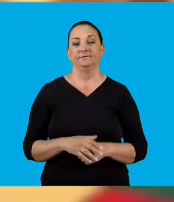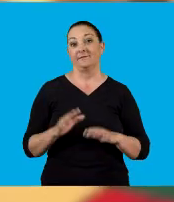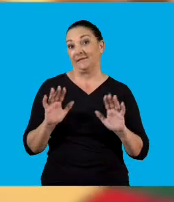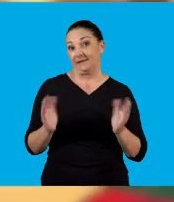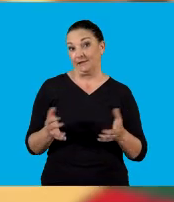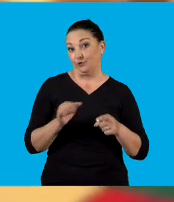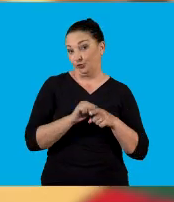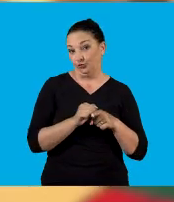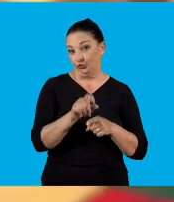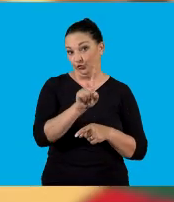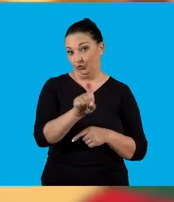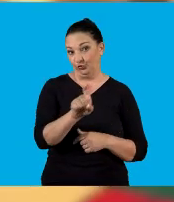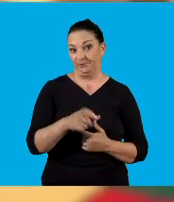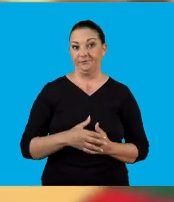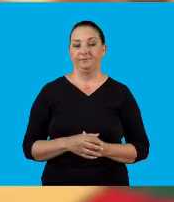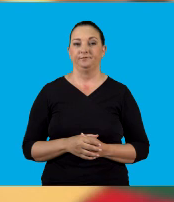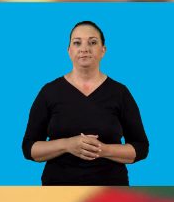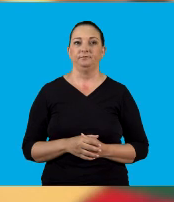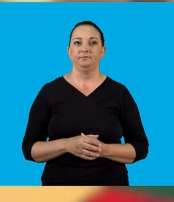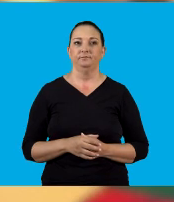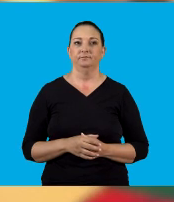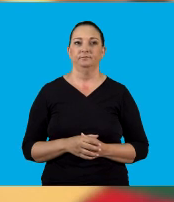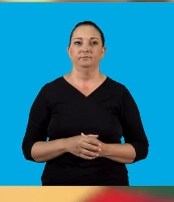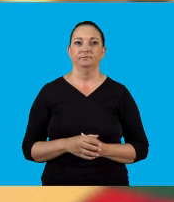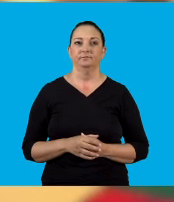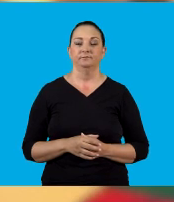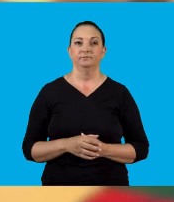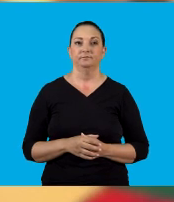That is it from our practice question.